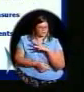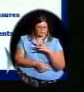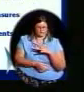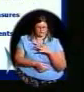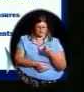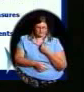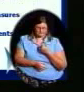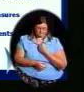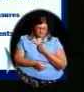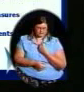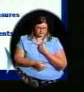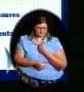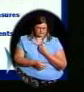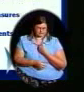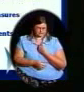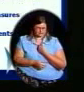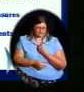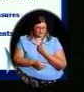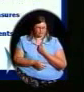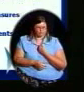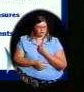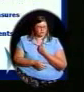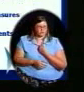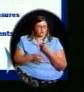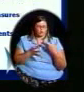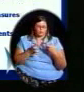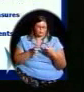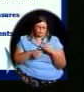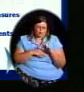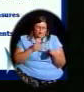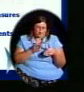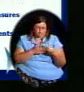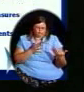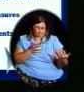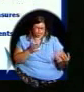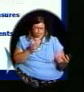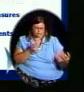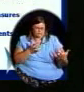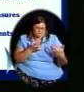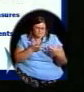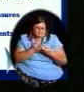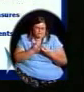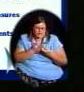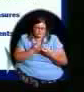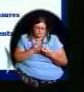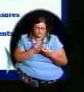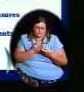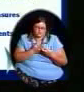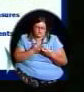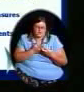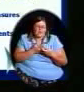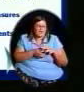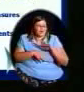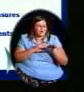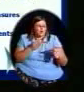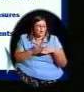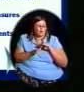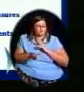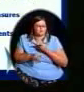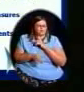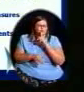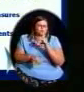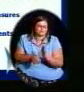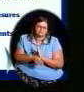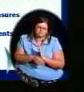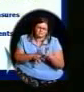so essential on that consolidated district action plan. We want that all to align. And everyone's very busy. Let's make it as easy as